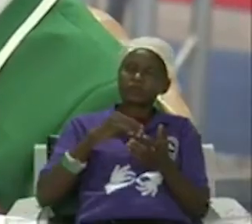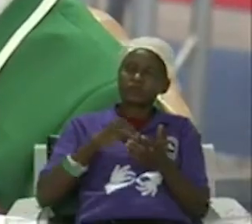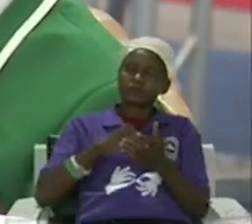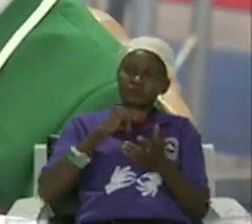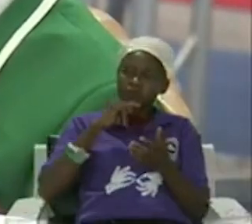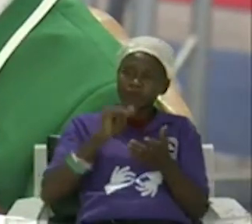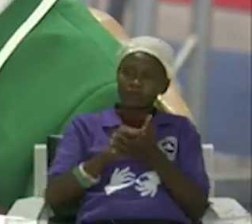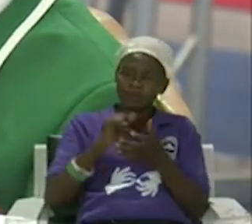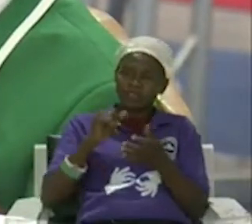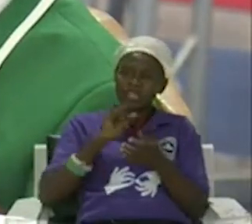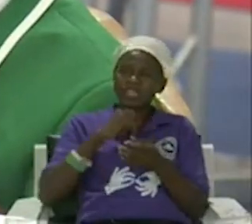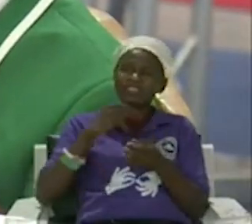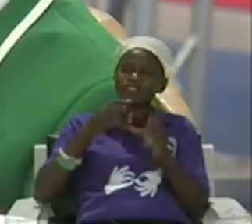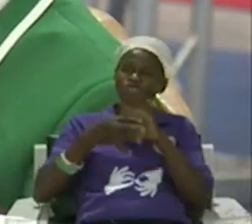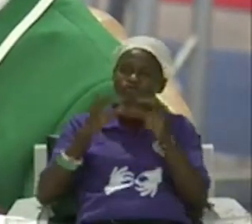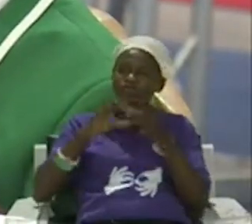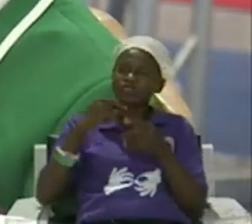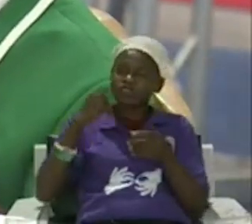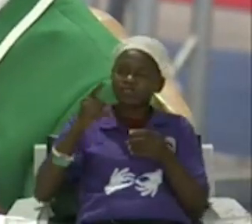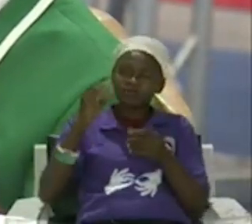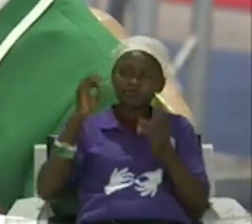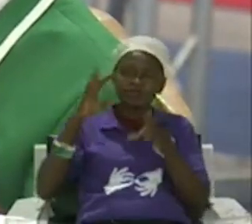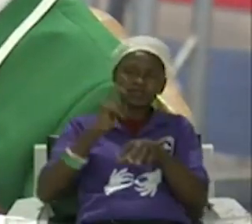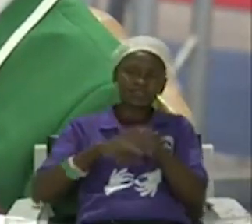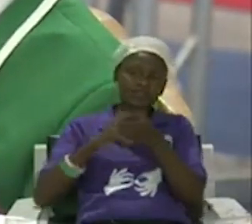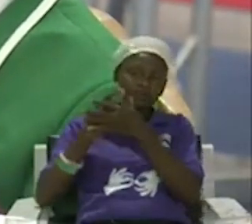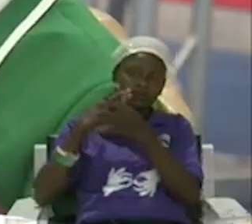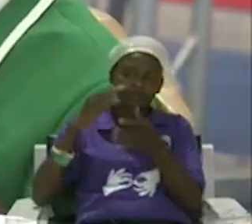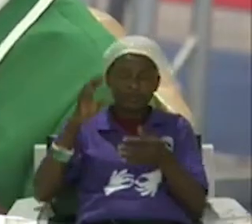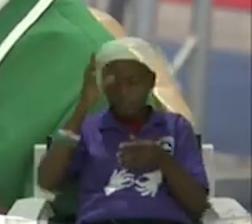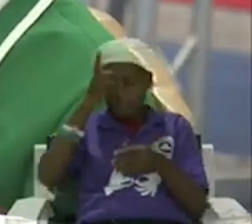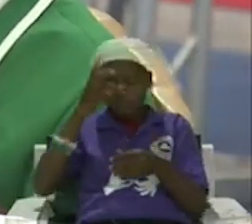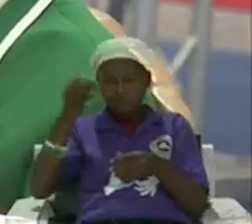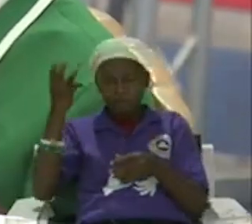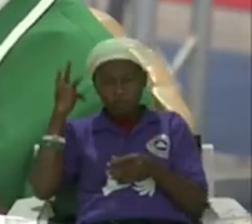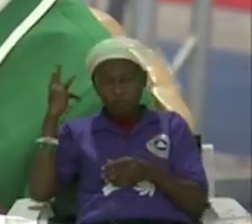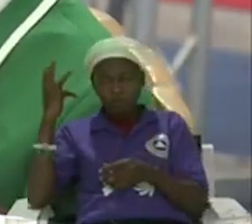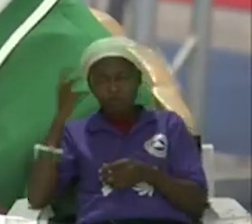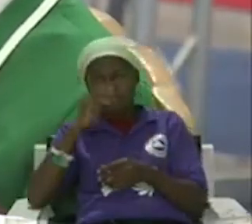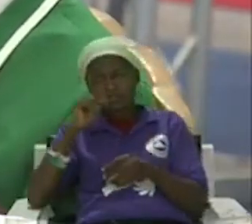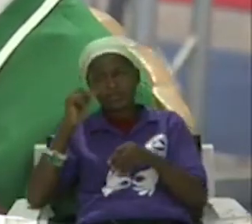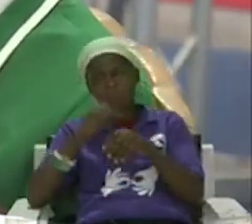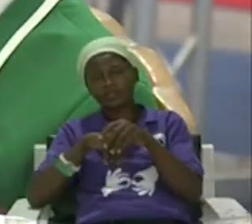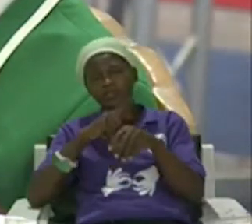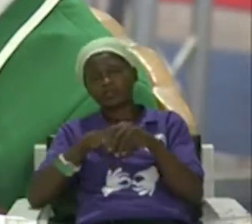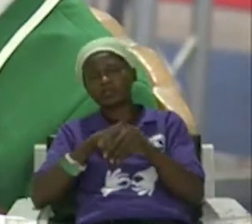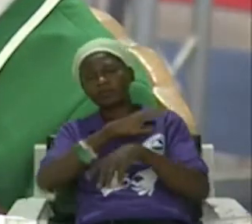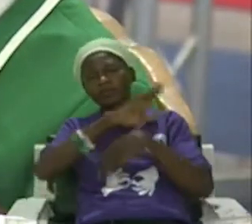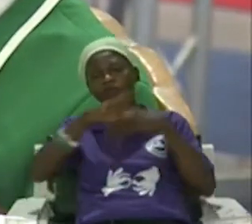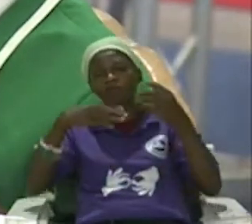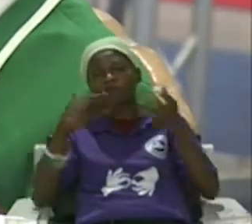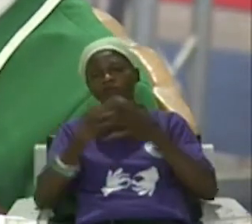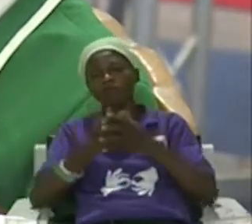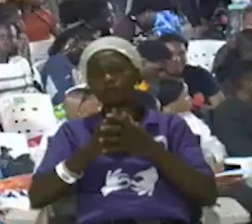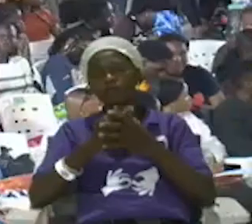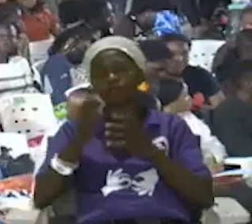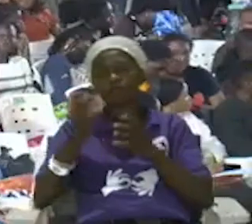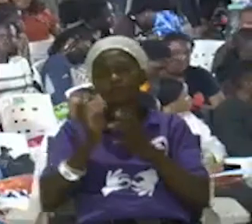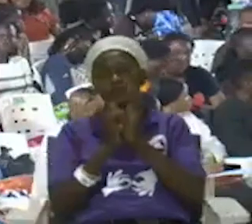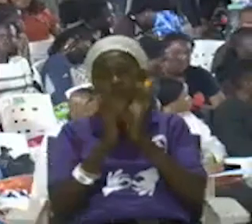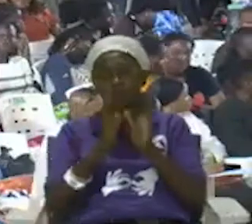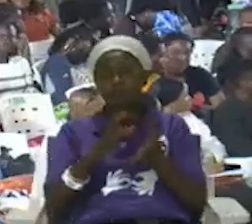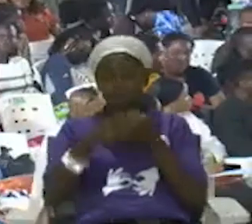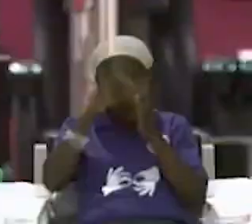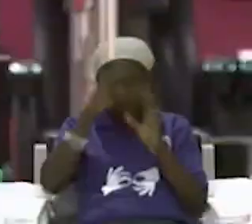a couple of times. There was a time that all the Christian students in